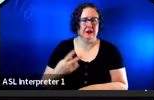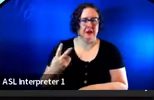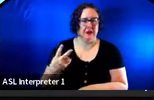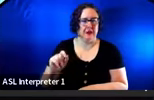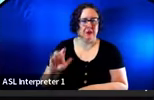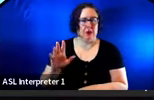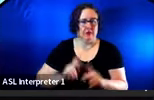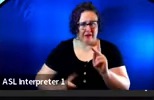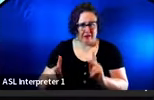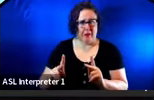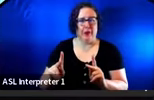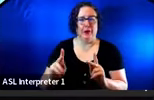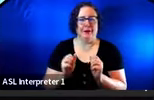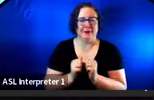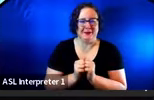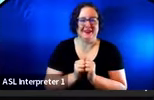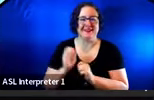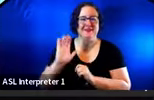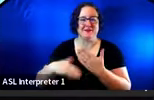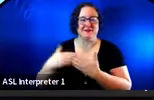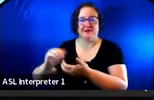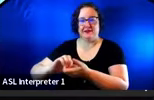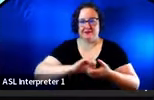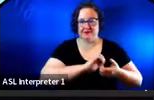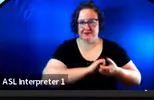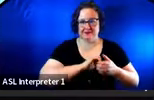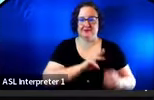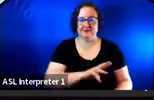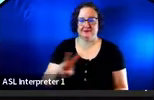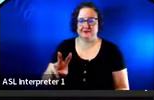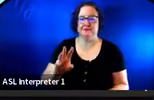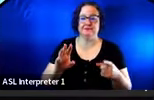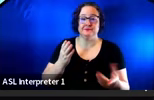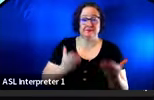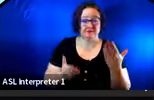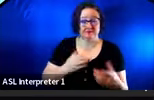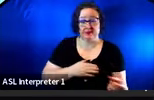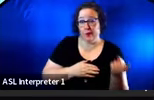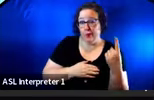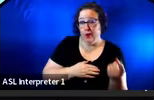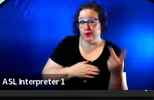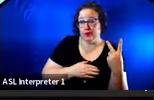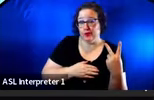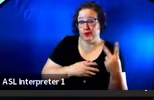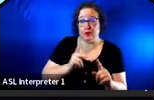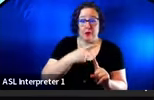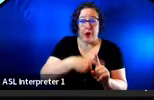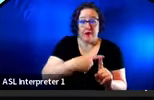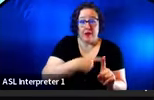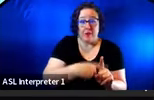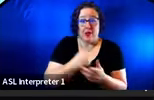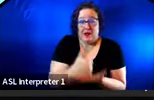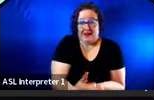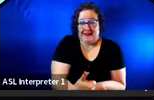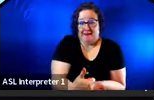with peer counseling and working with all these partner sites to figure out there might be just 1-2 people per month that we can help at each of these partner